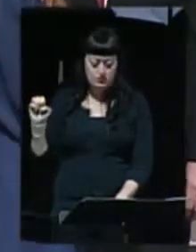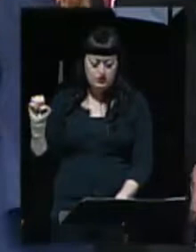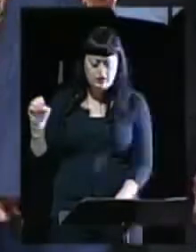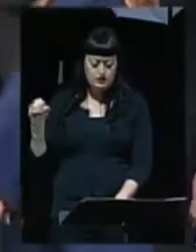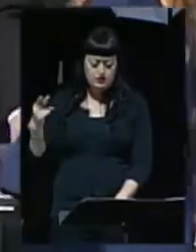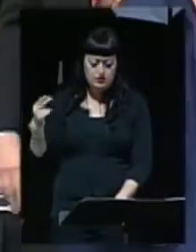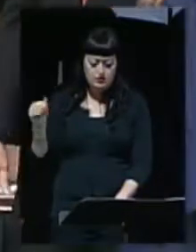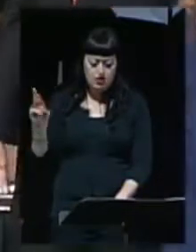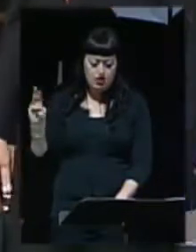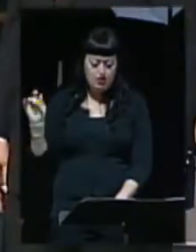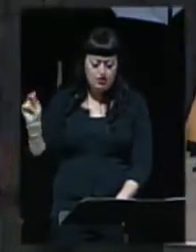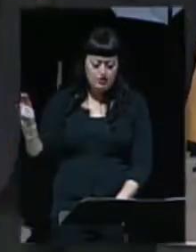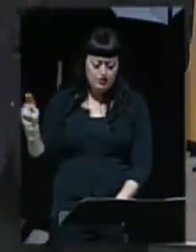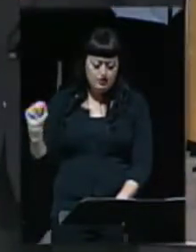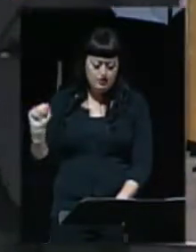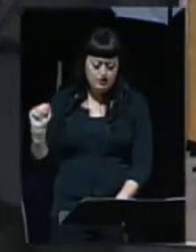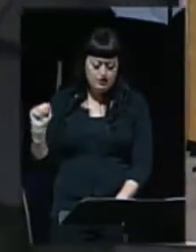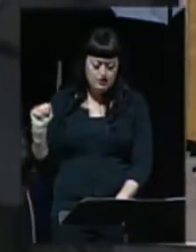Grace Harmon.